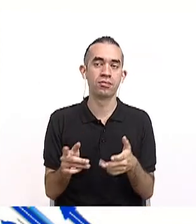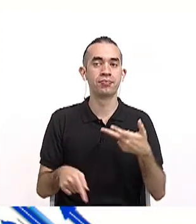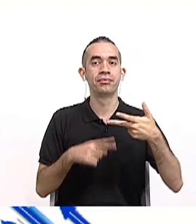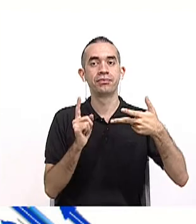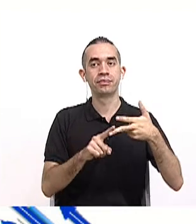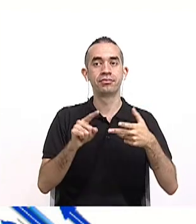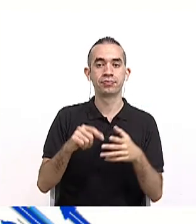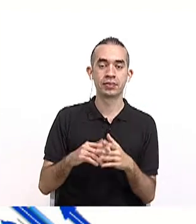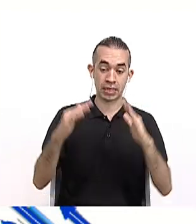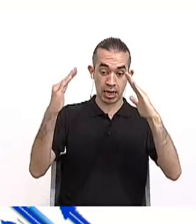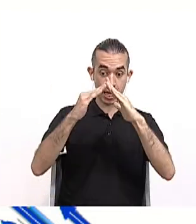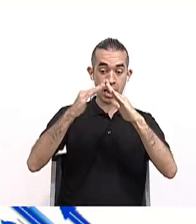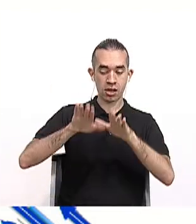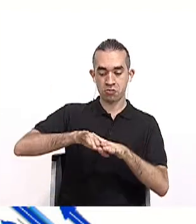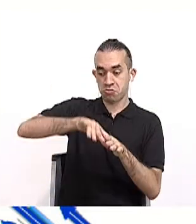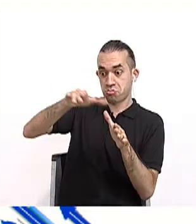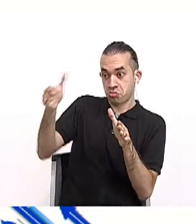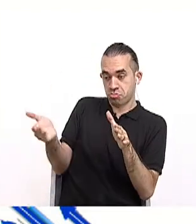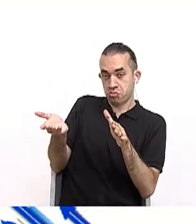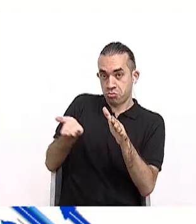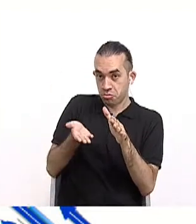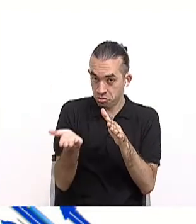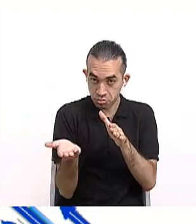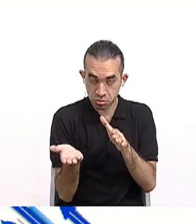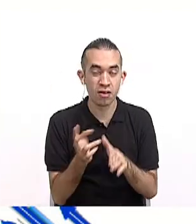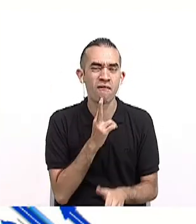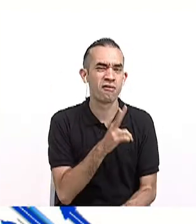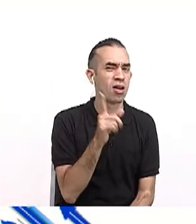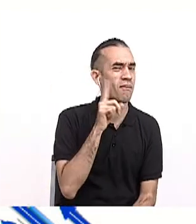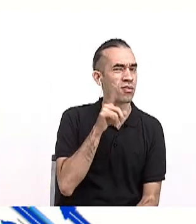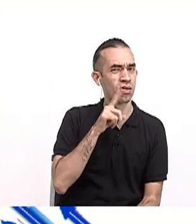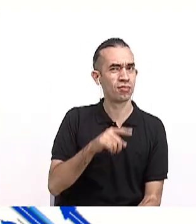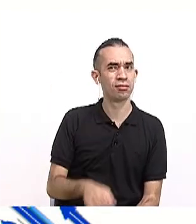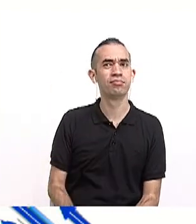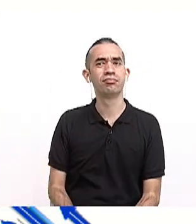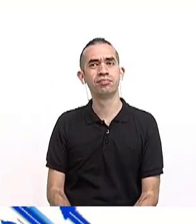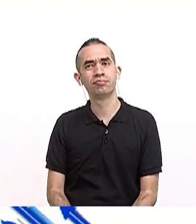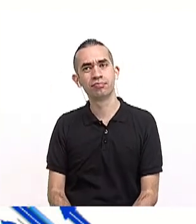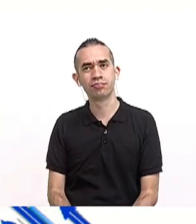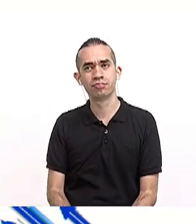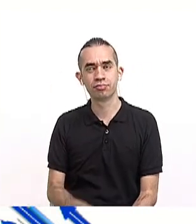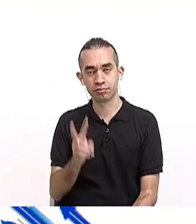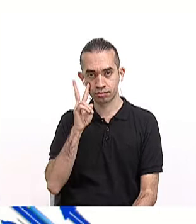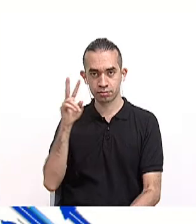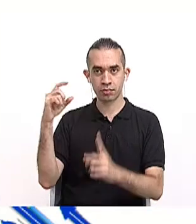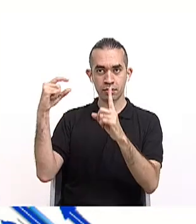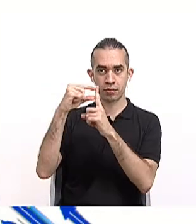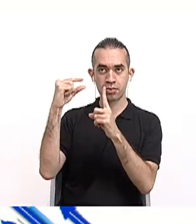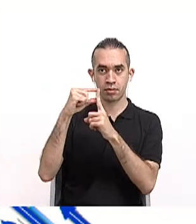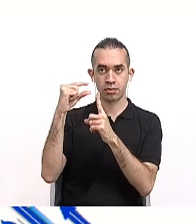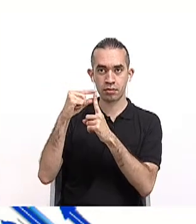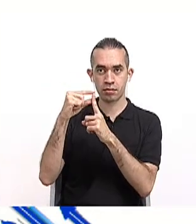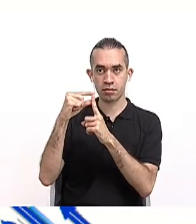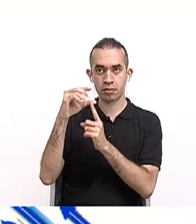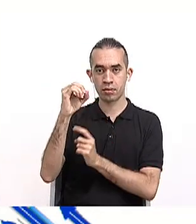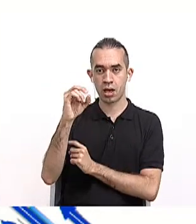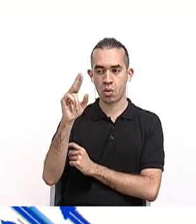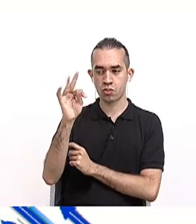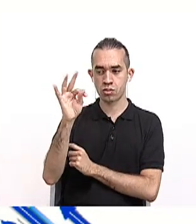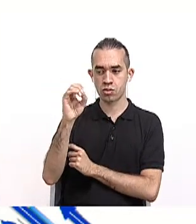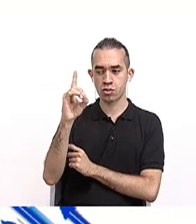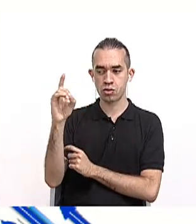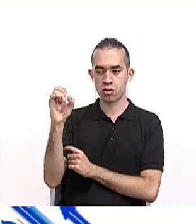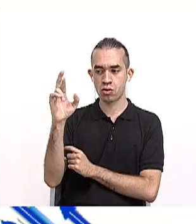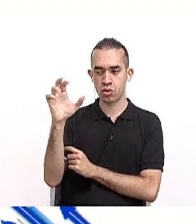built inside the house. True or false? You can look at the word outdoors somewhere over